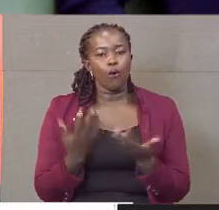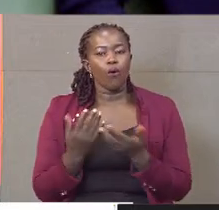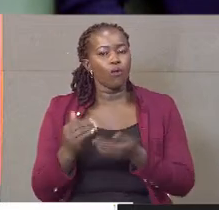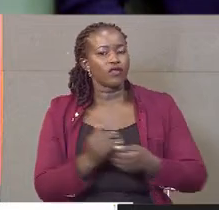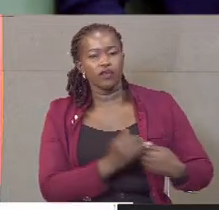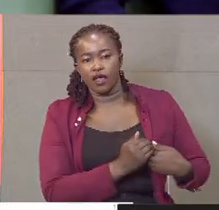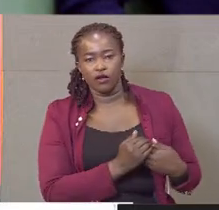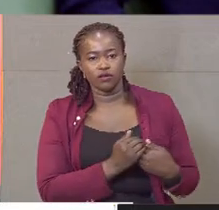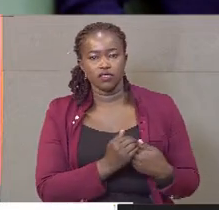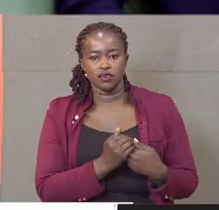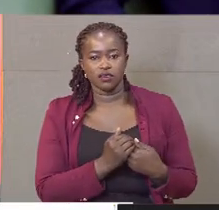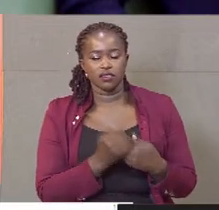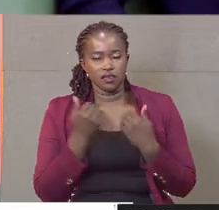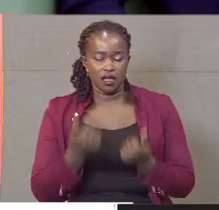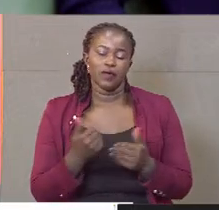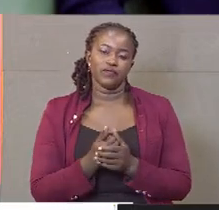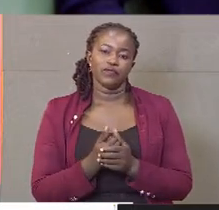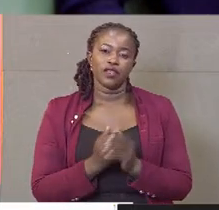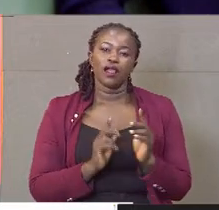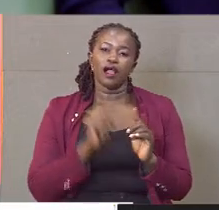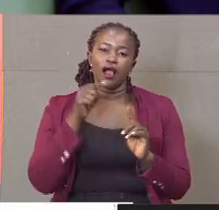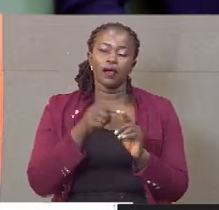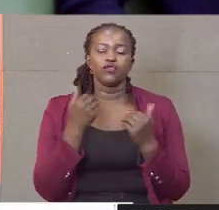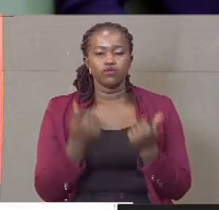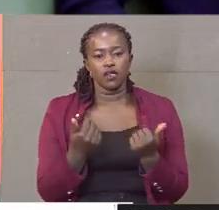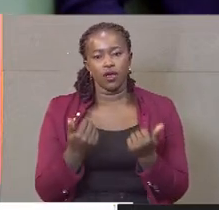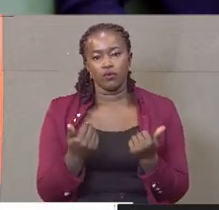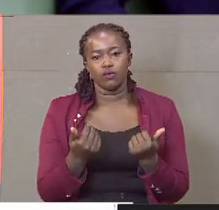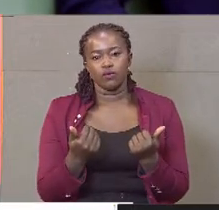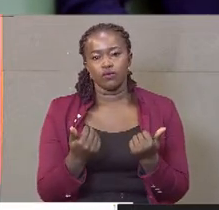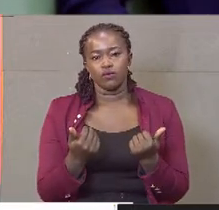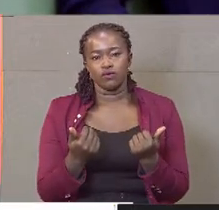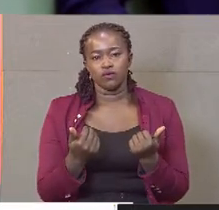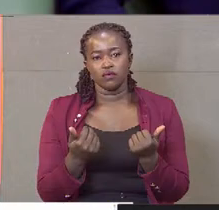both. Up to now,